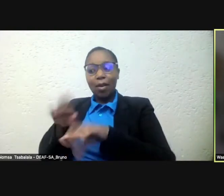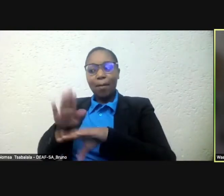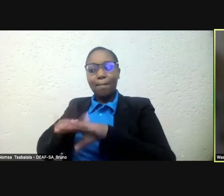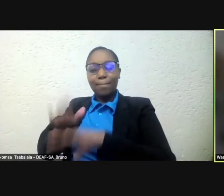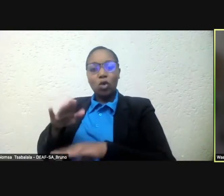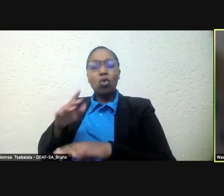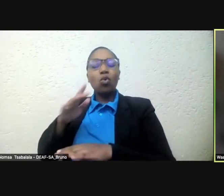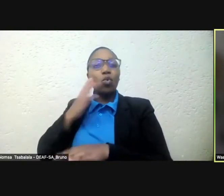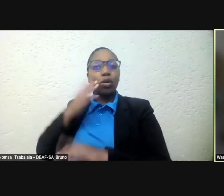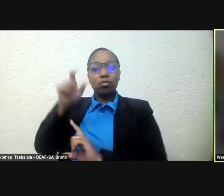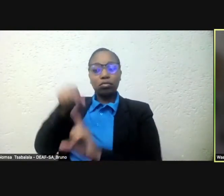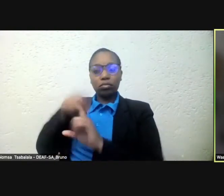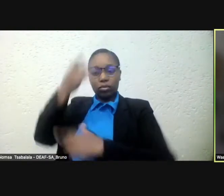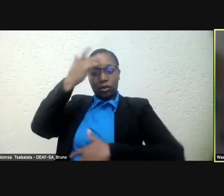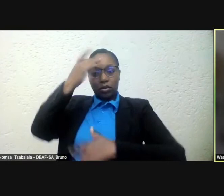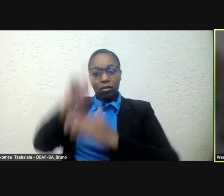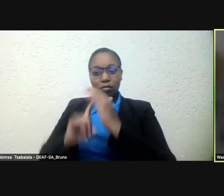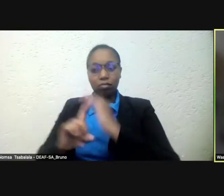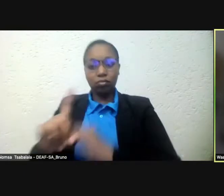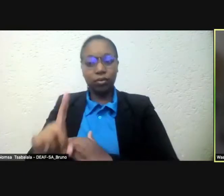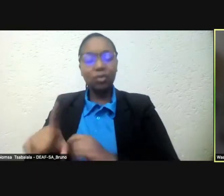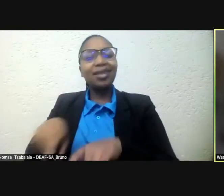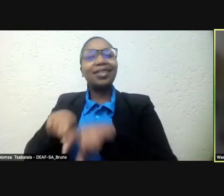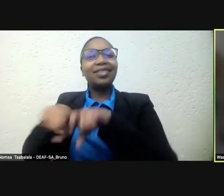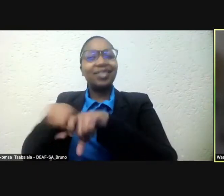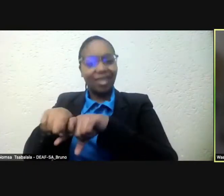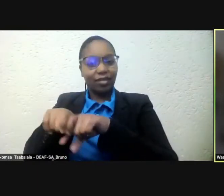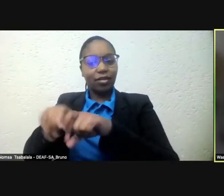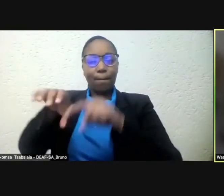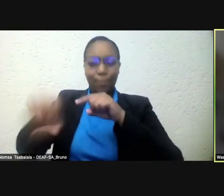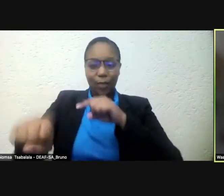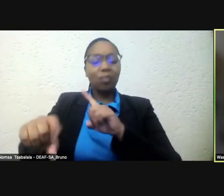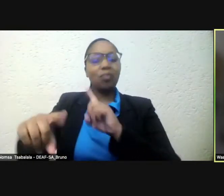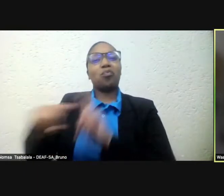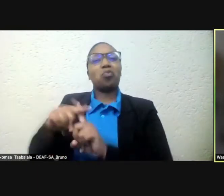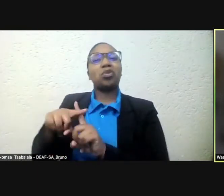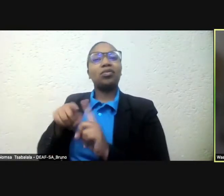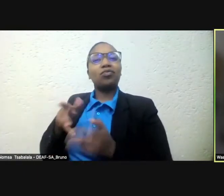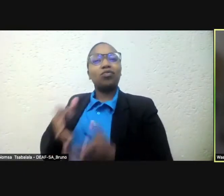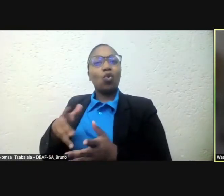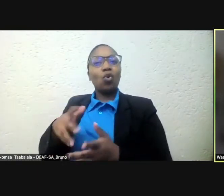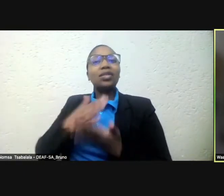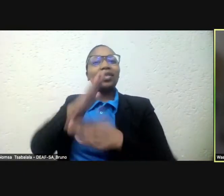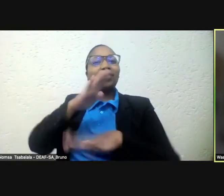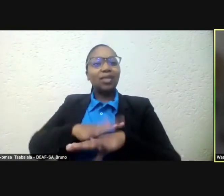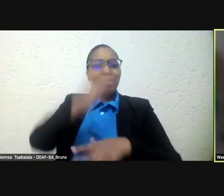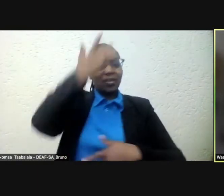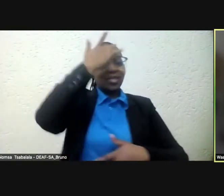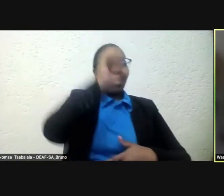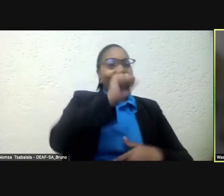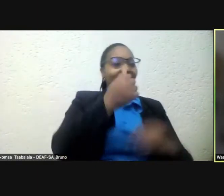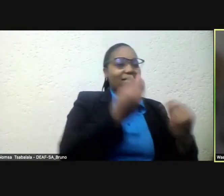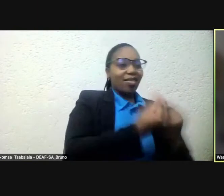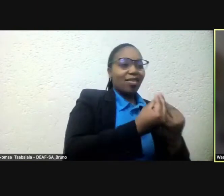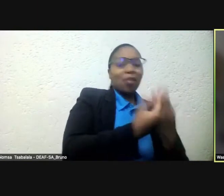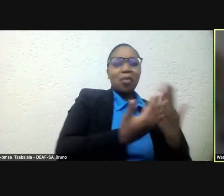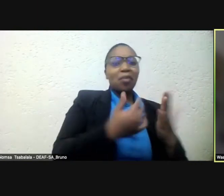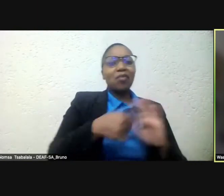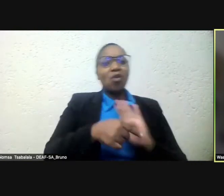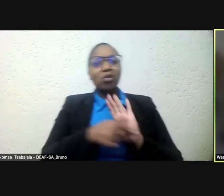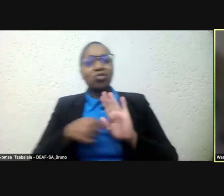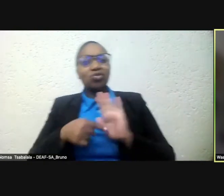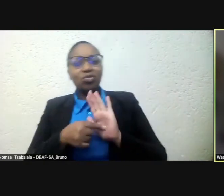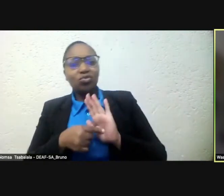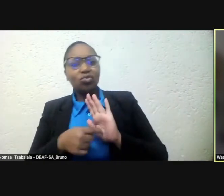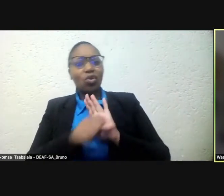cases, all people admitted, even for other reasons, for other medical conditions or for elective surgeries. And so they're picking